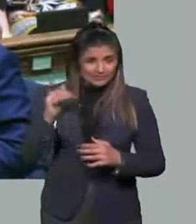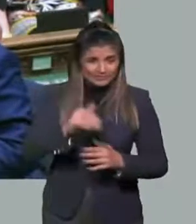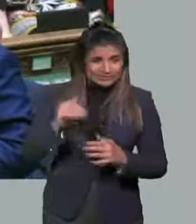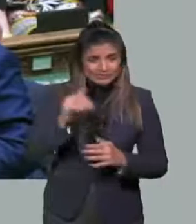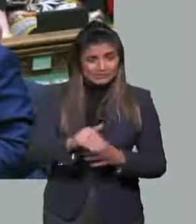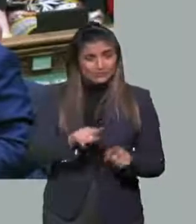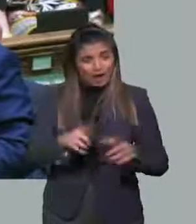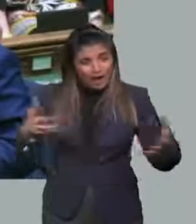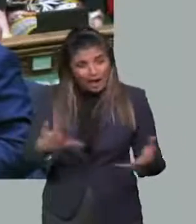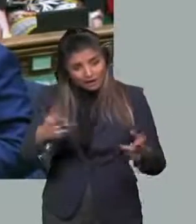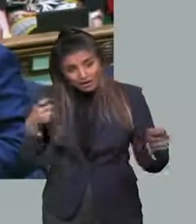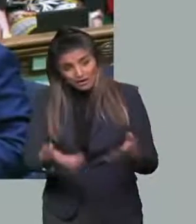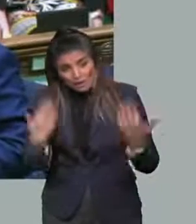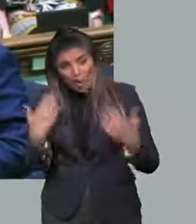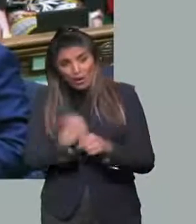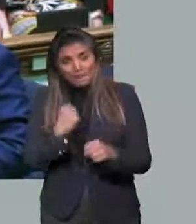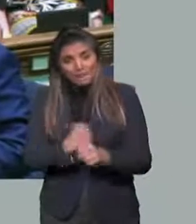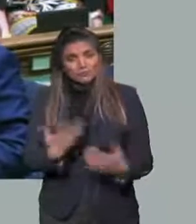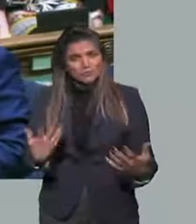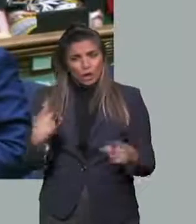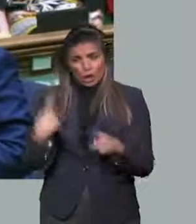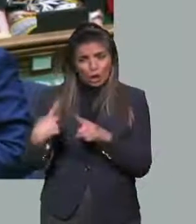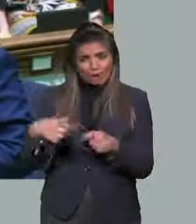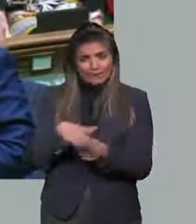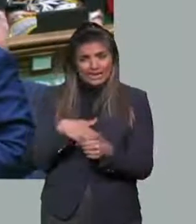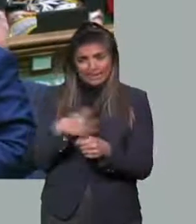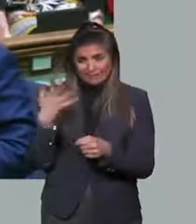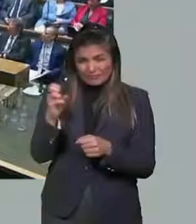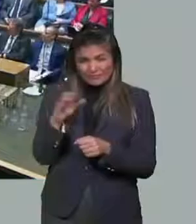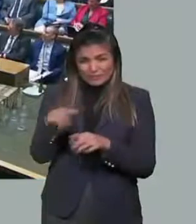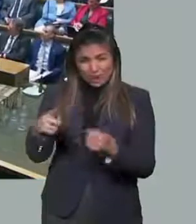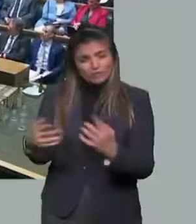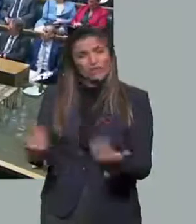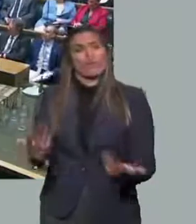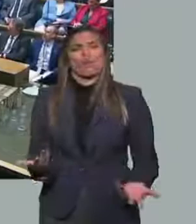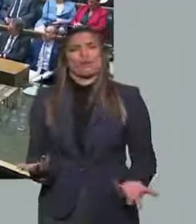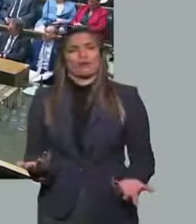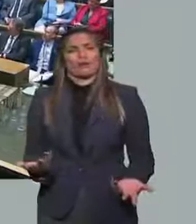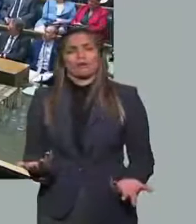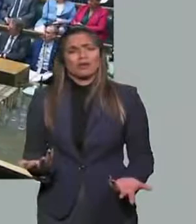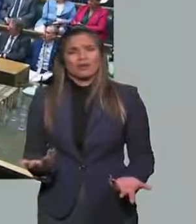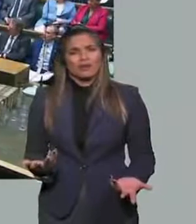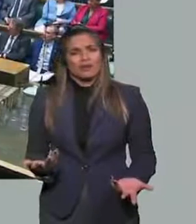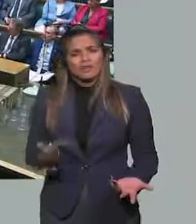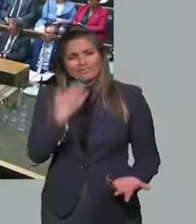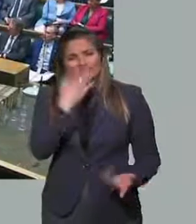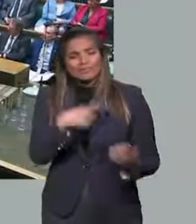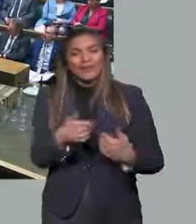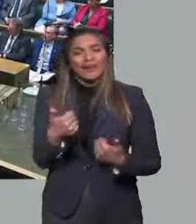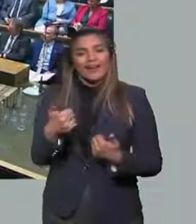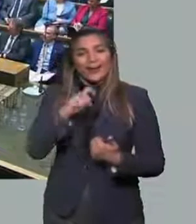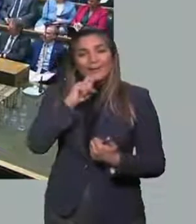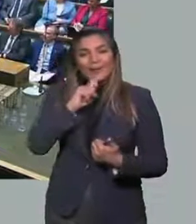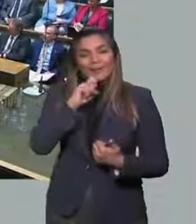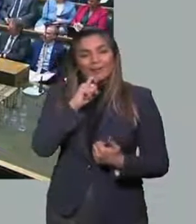try and force movement in an urgent case involving almost 50 vulnerable children. Even where there is the will, it seems that simply there is no